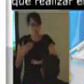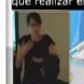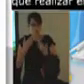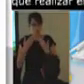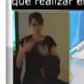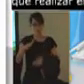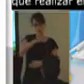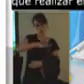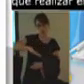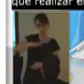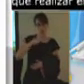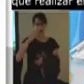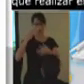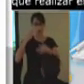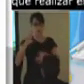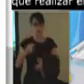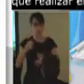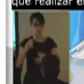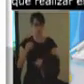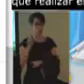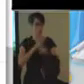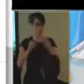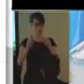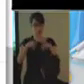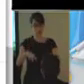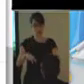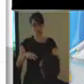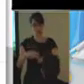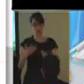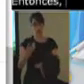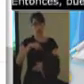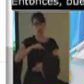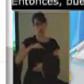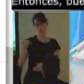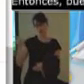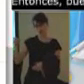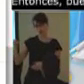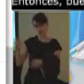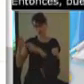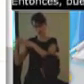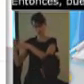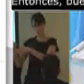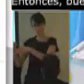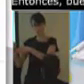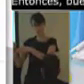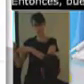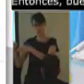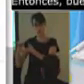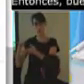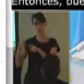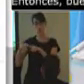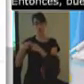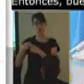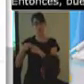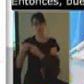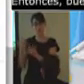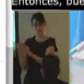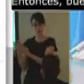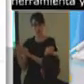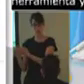setting and without any problems. So we asked them to develop the tool, and